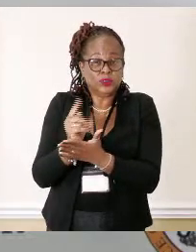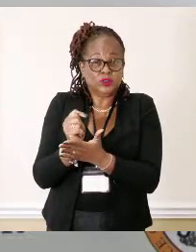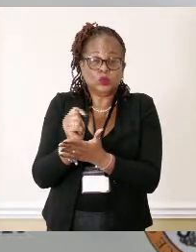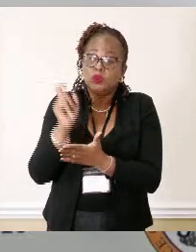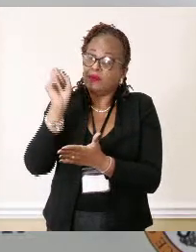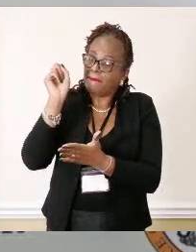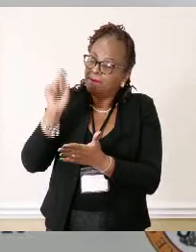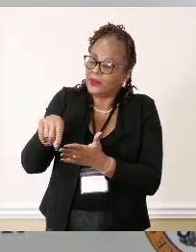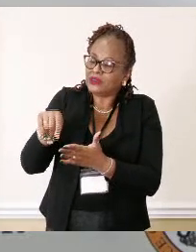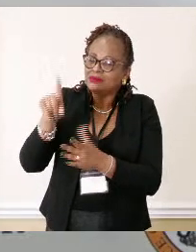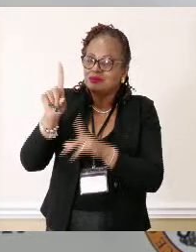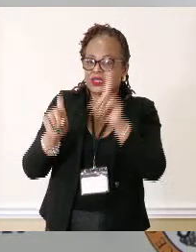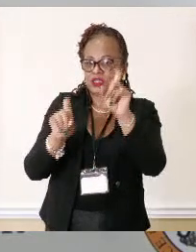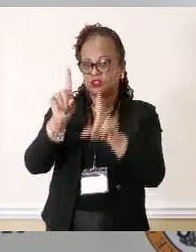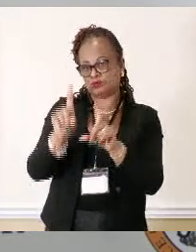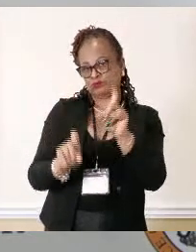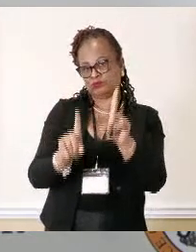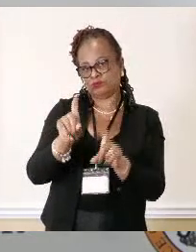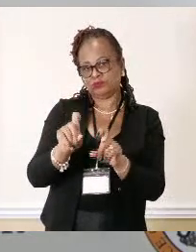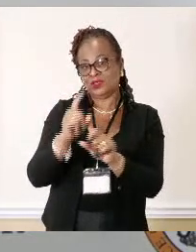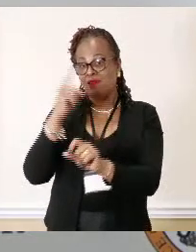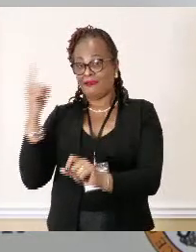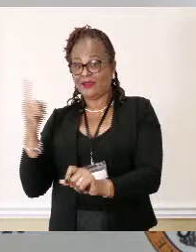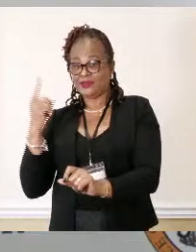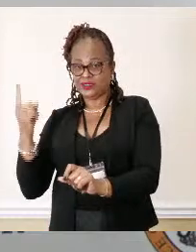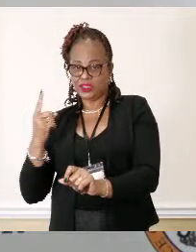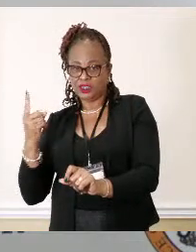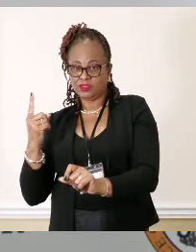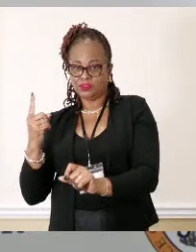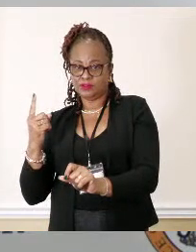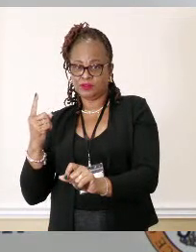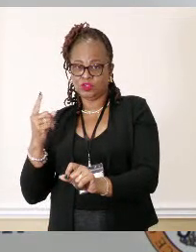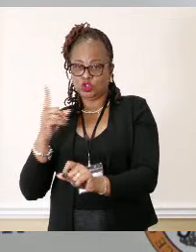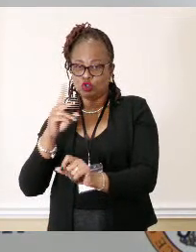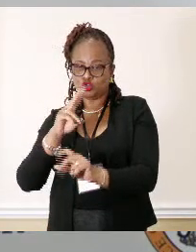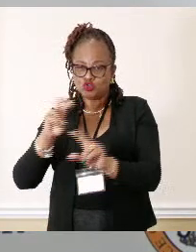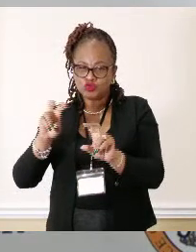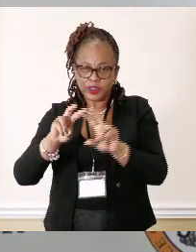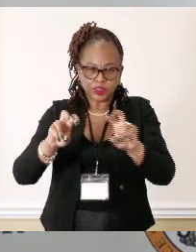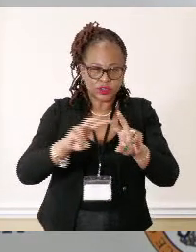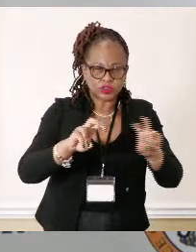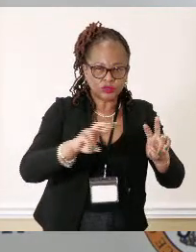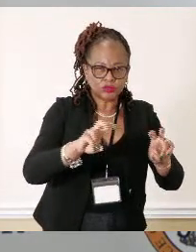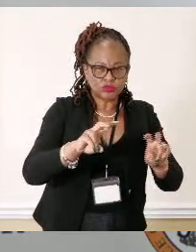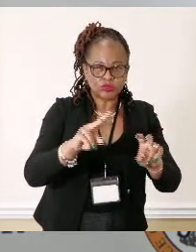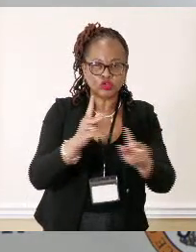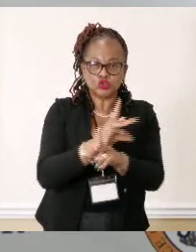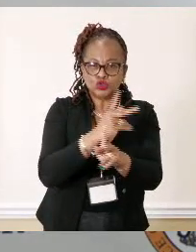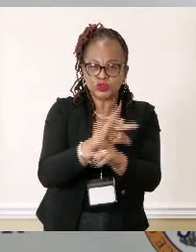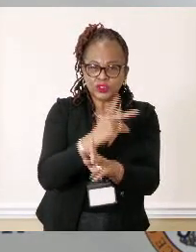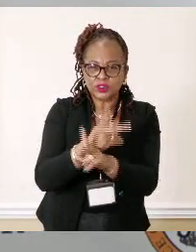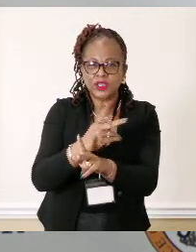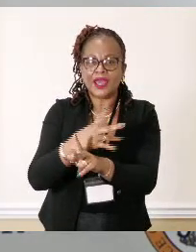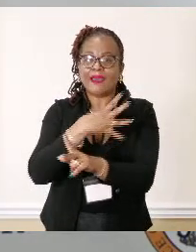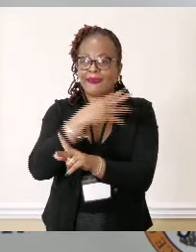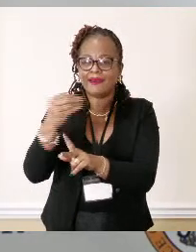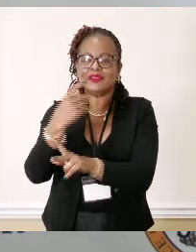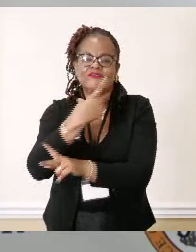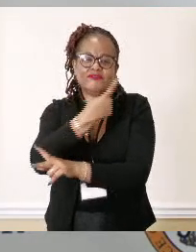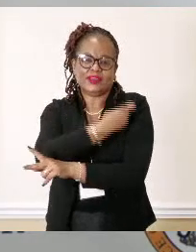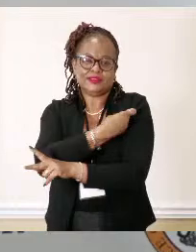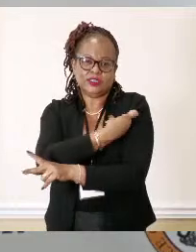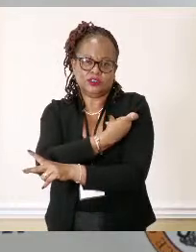must test, isolate, trace, treat, and vaccinate.